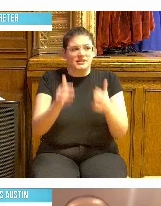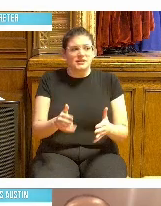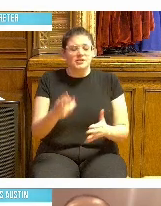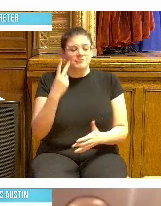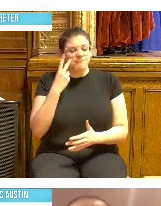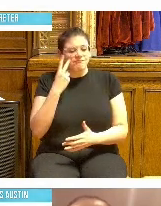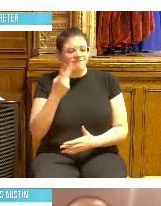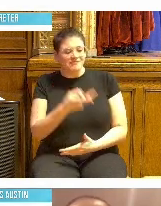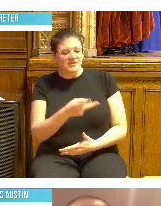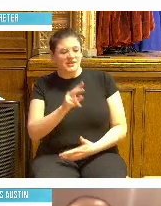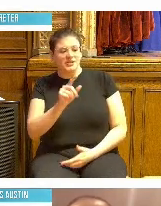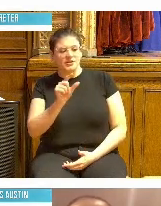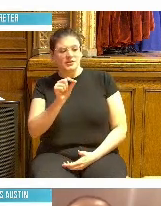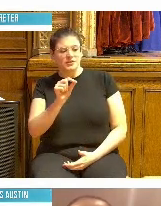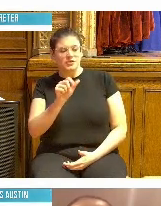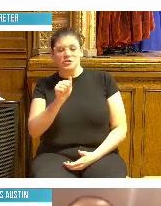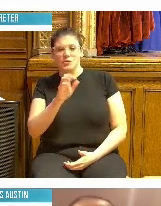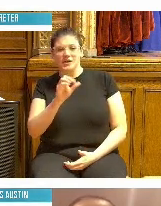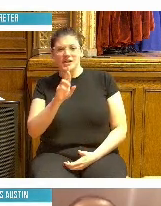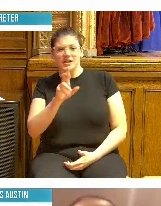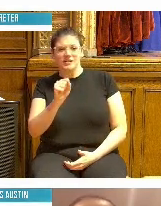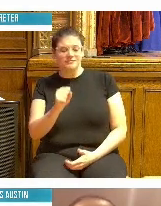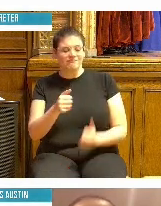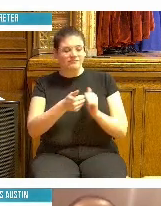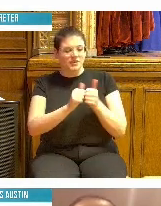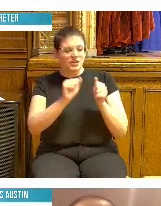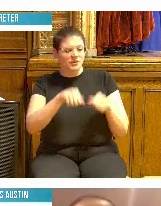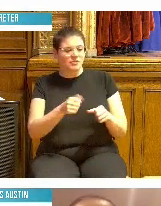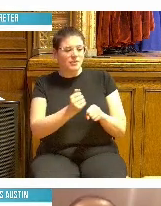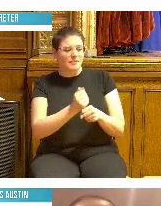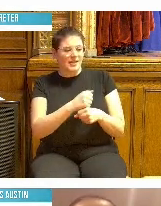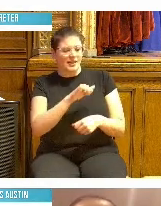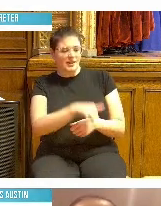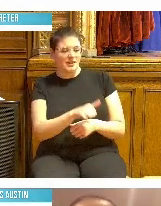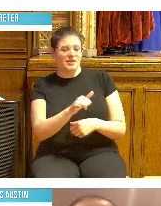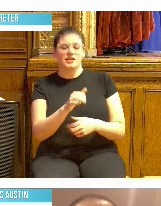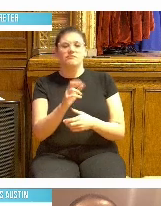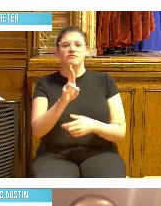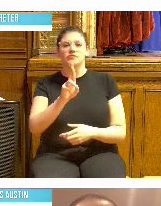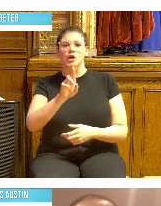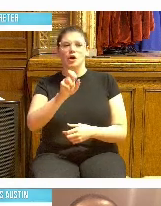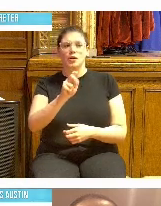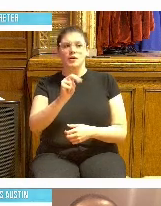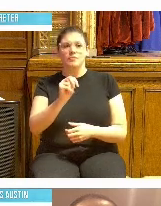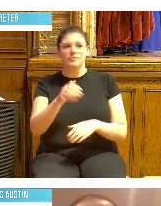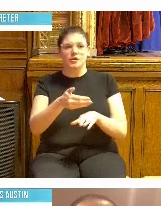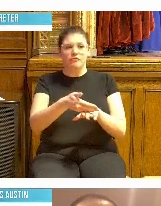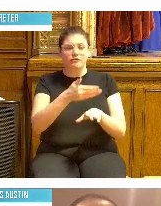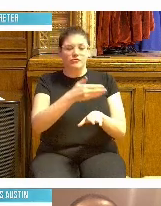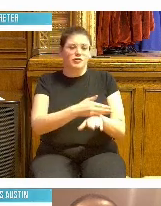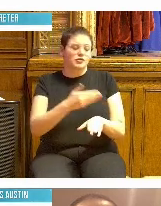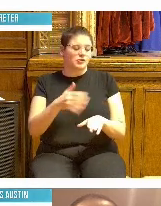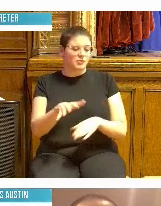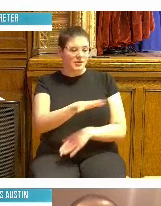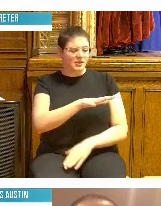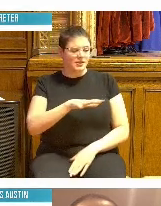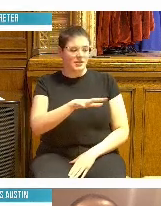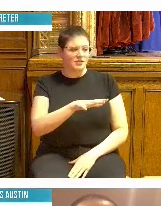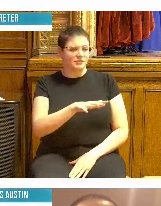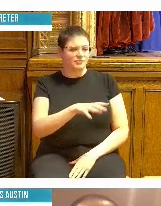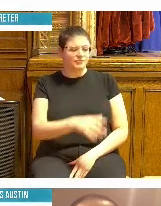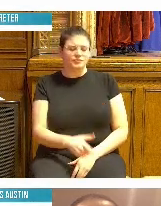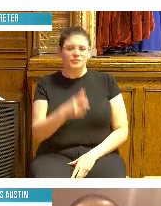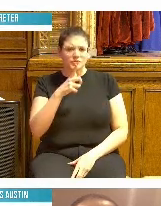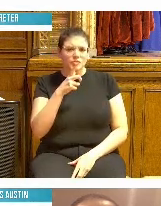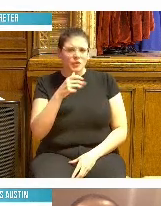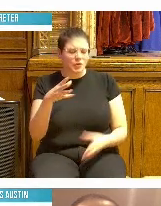vacant urban renewal land and what role displacees and their descendants will play. Richie Peterson's question, who will own and